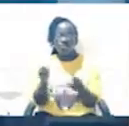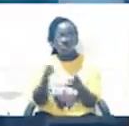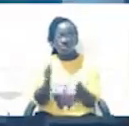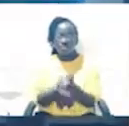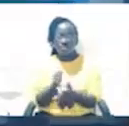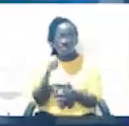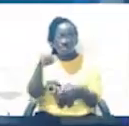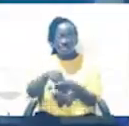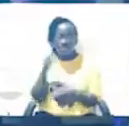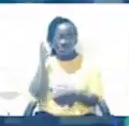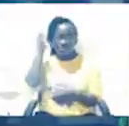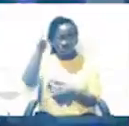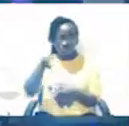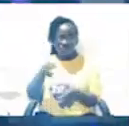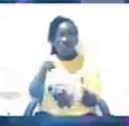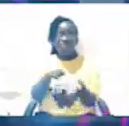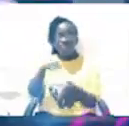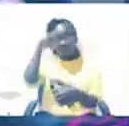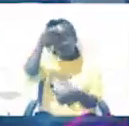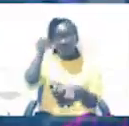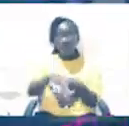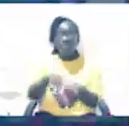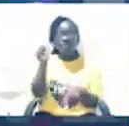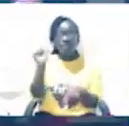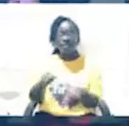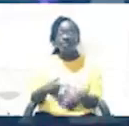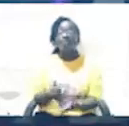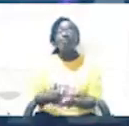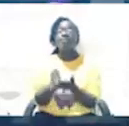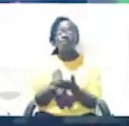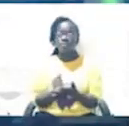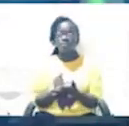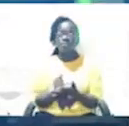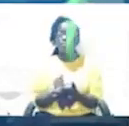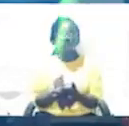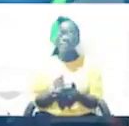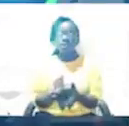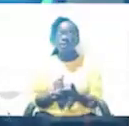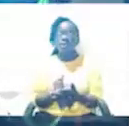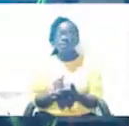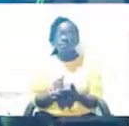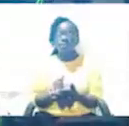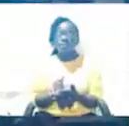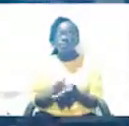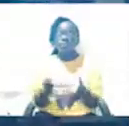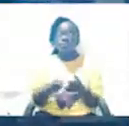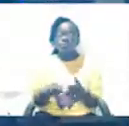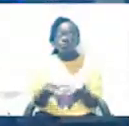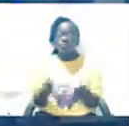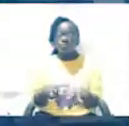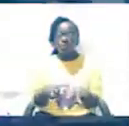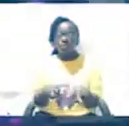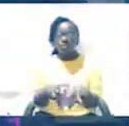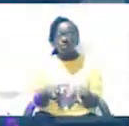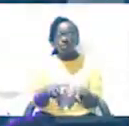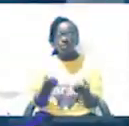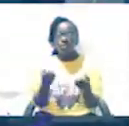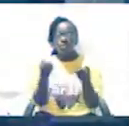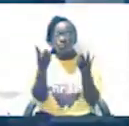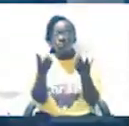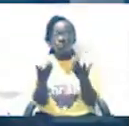buy a dad. Then when they got up in the morning, their only